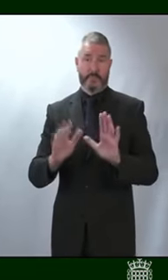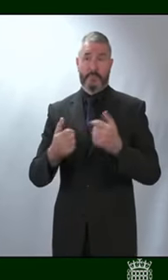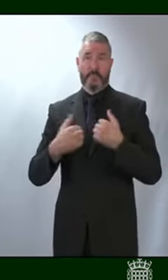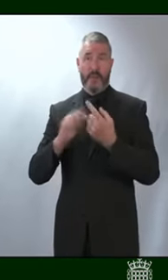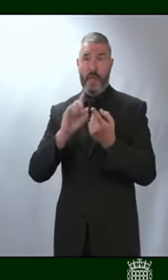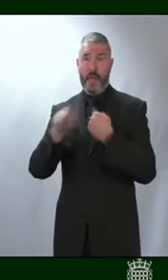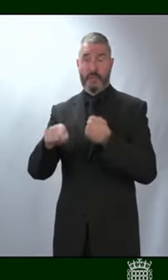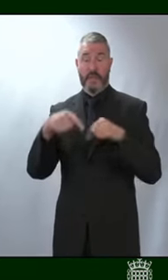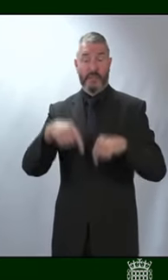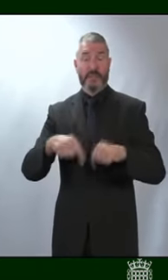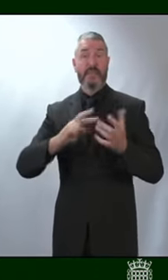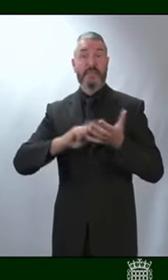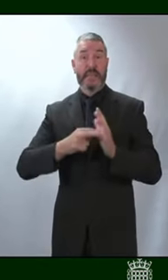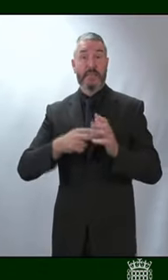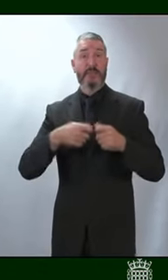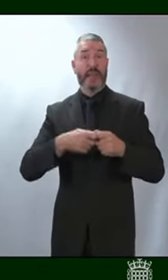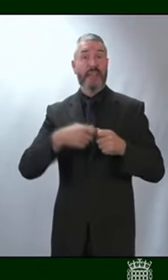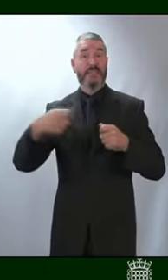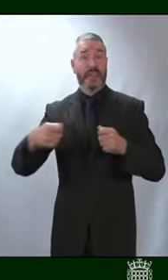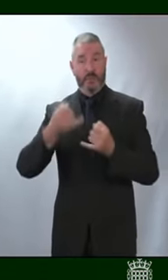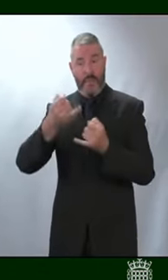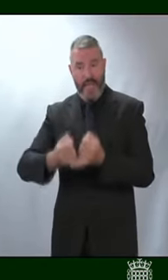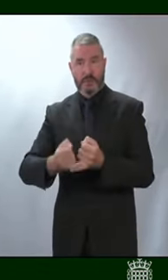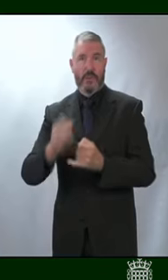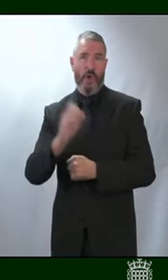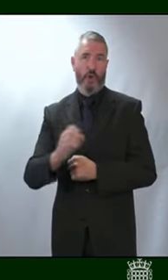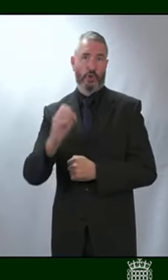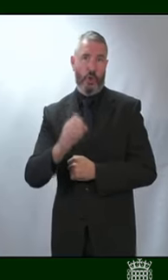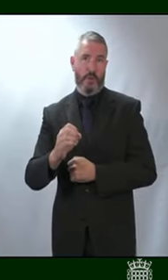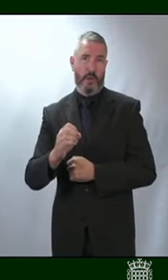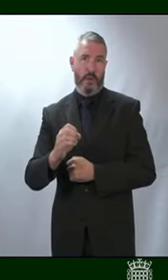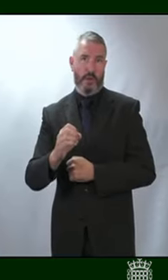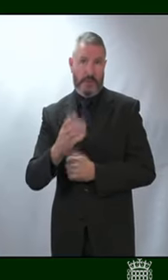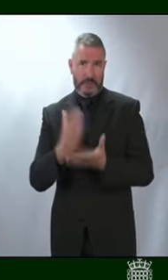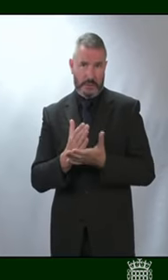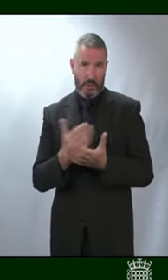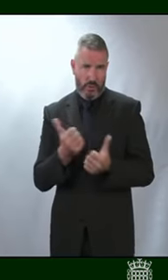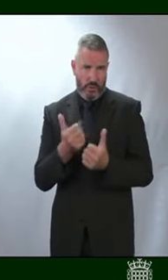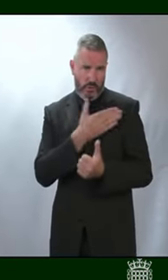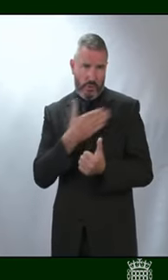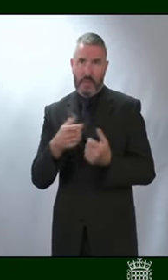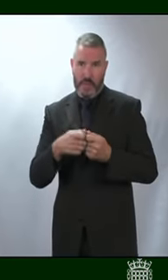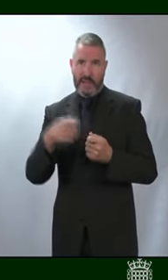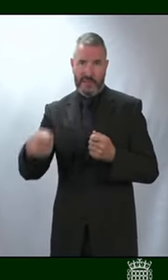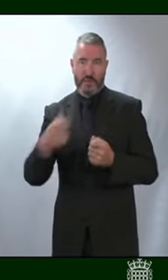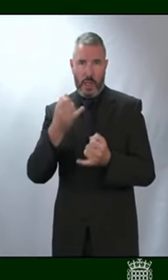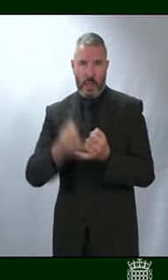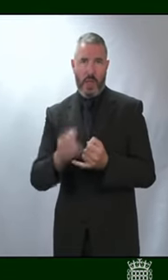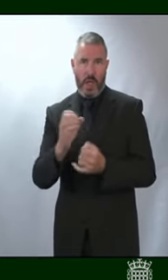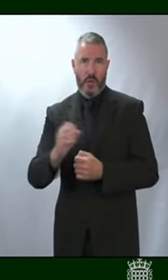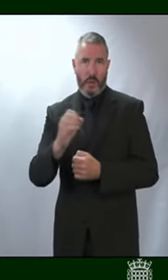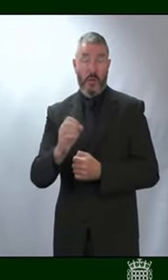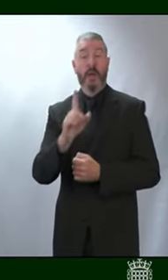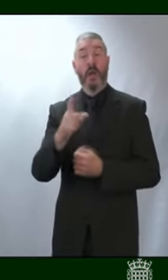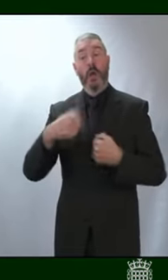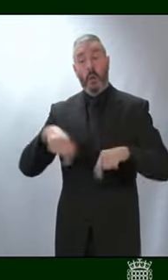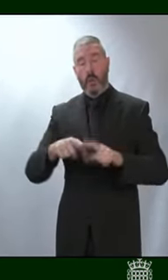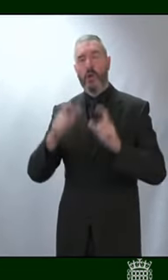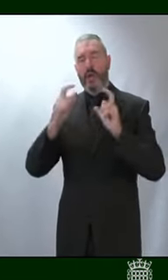furlough scheme has already been extended until the end of October. People should be no doubt about that. And as I've said before, we will